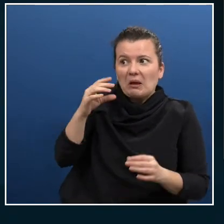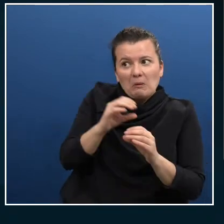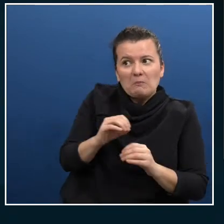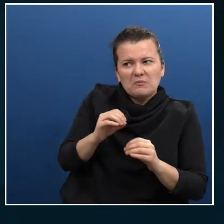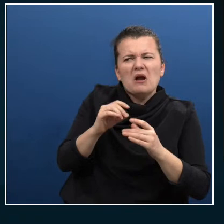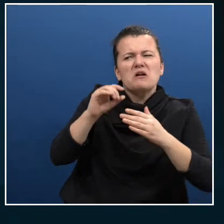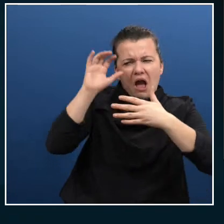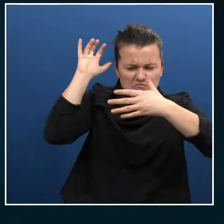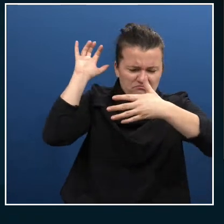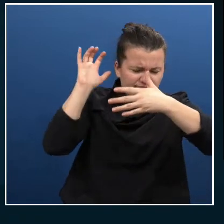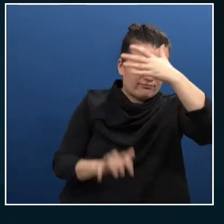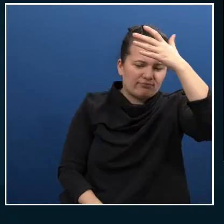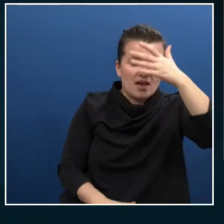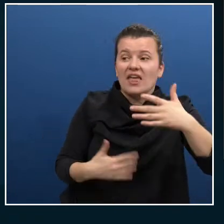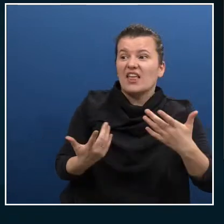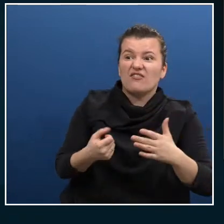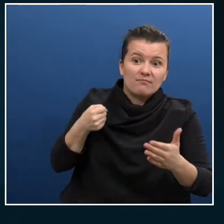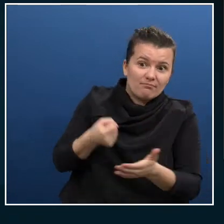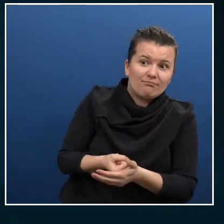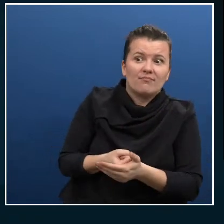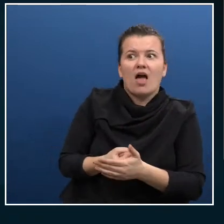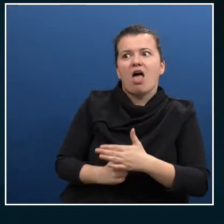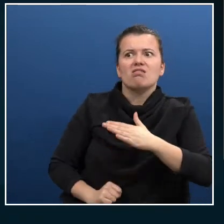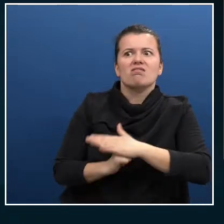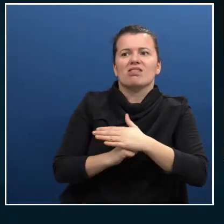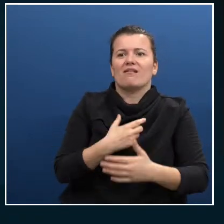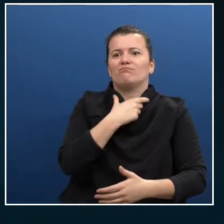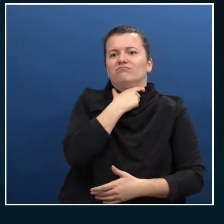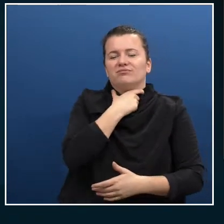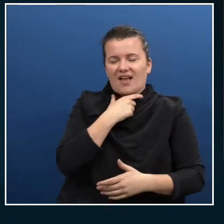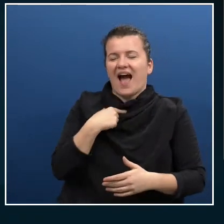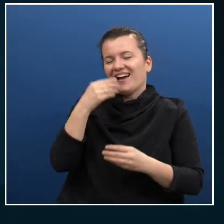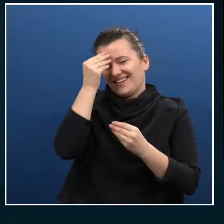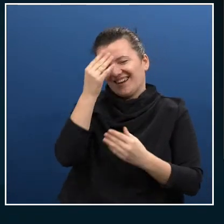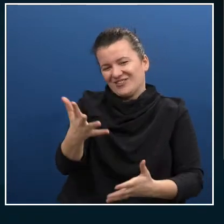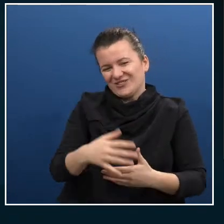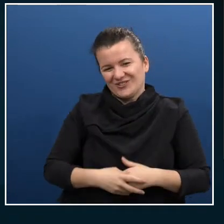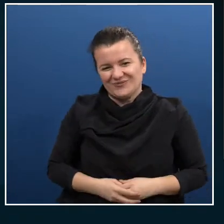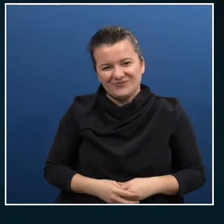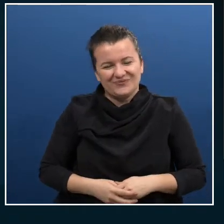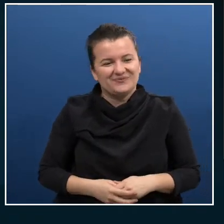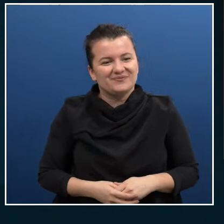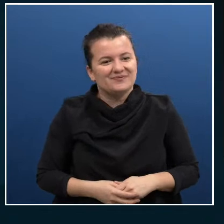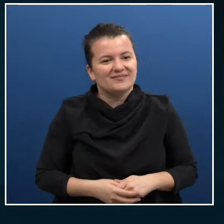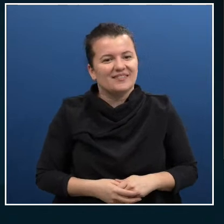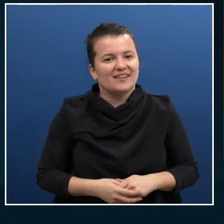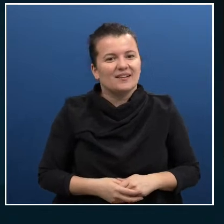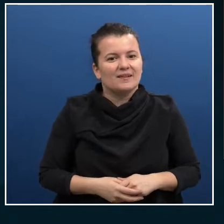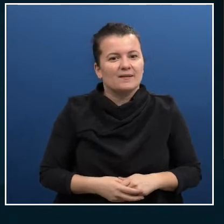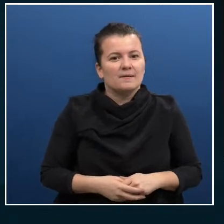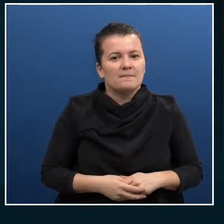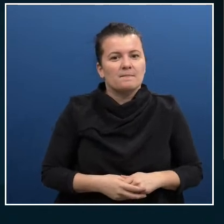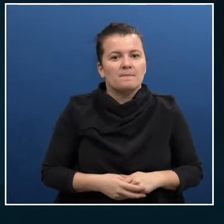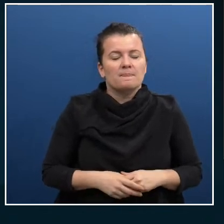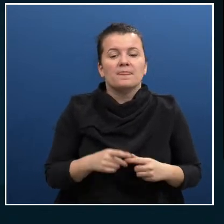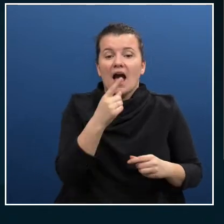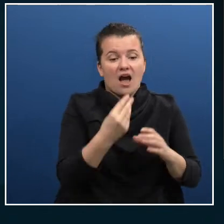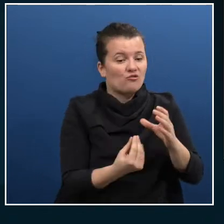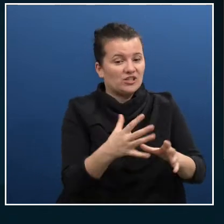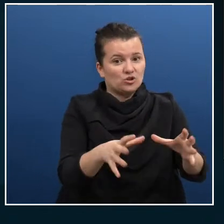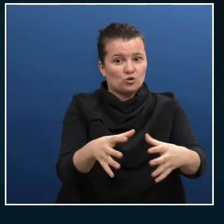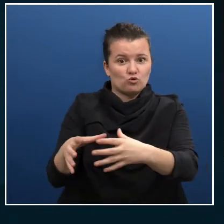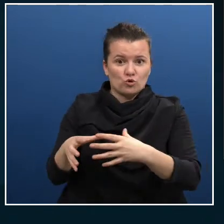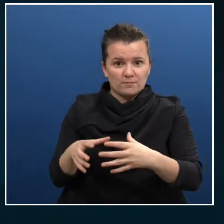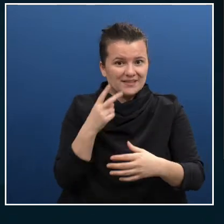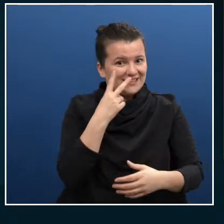know. Interesting question. Yeah. So in the meantime, we have seen the creation of the resource groups, right? So just click refresh here, and all of these